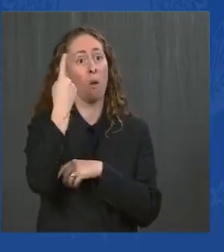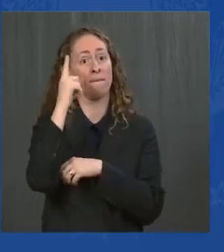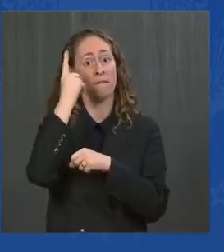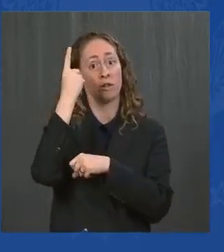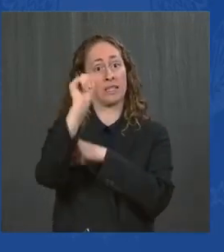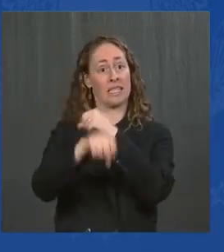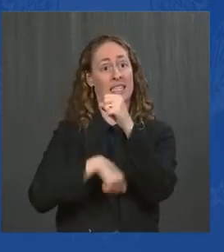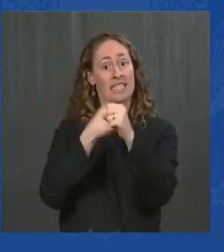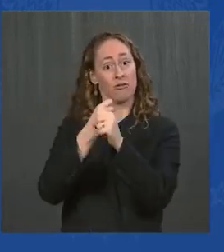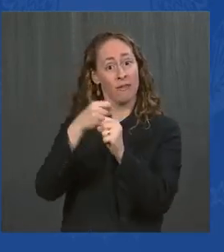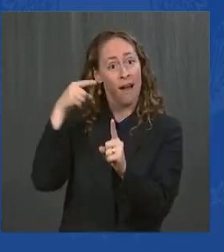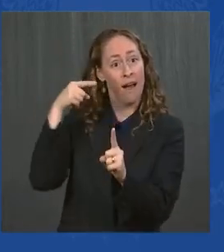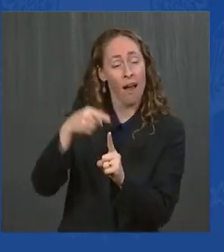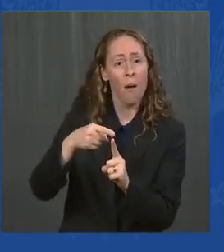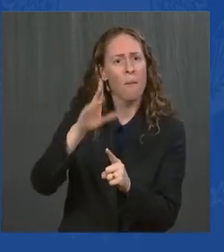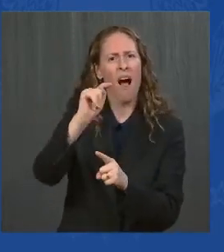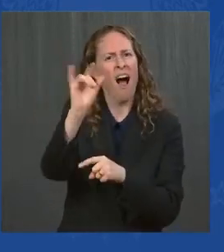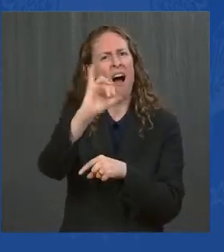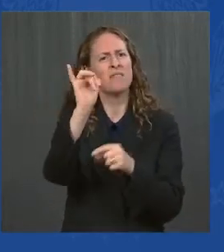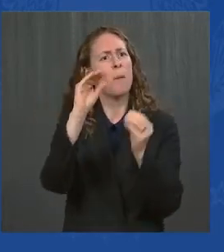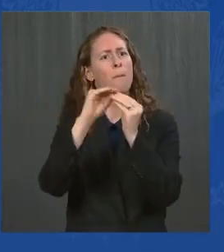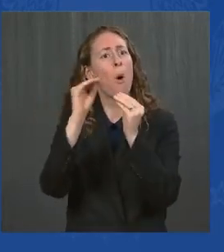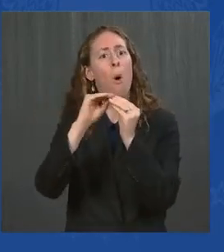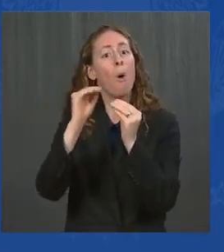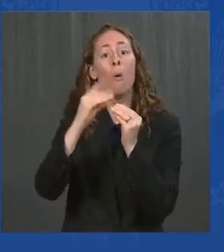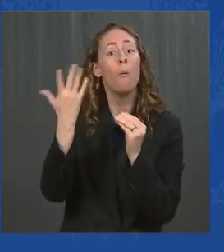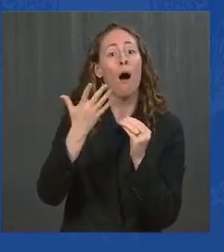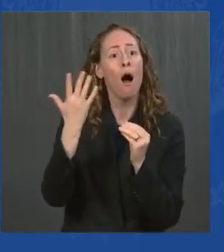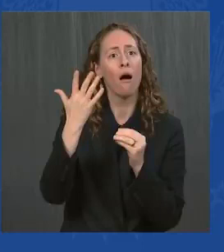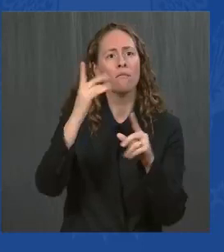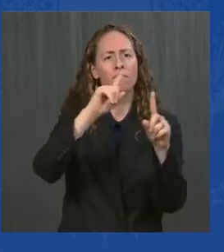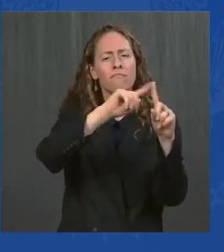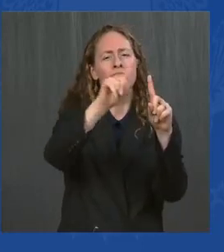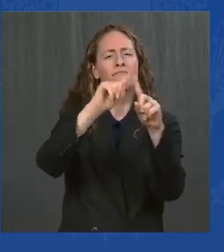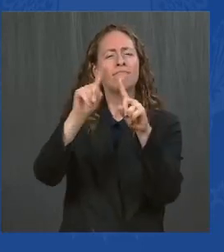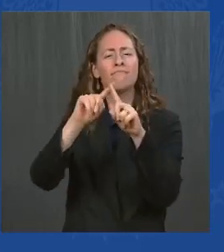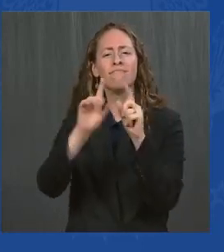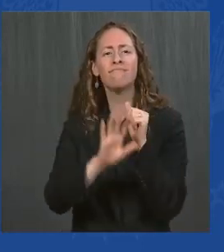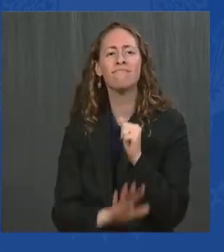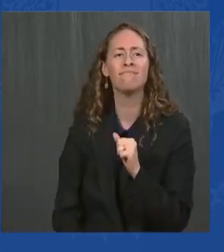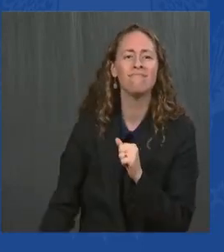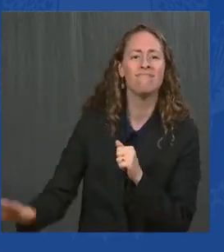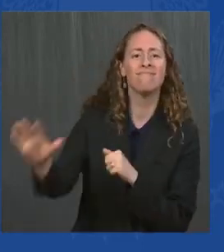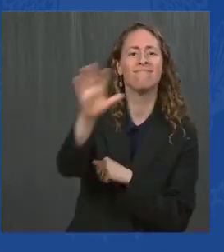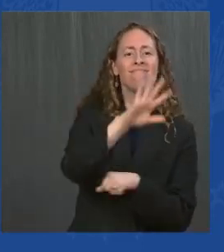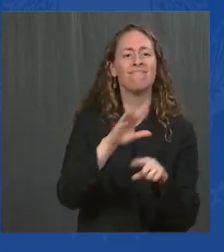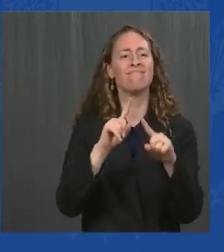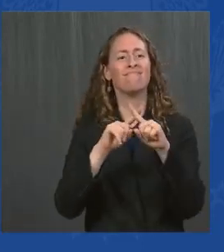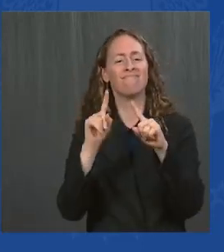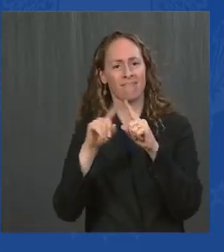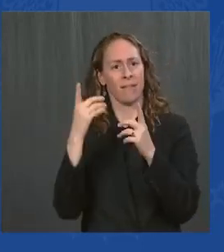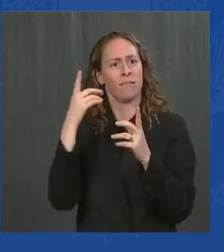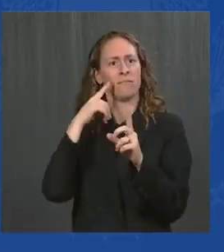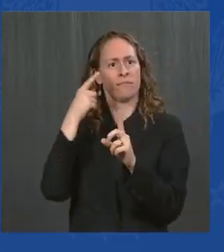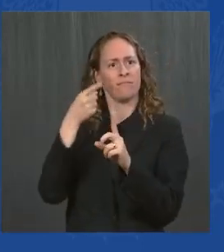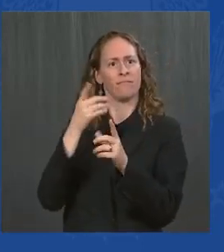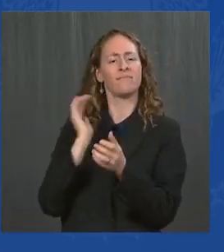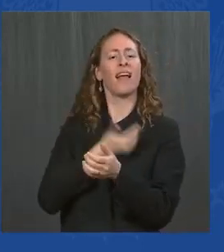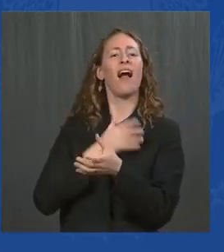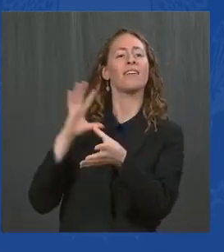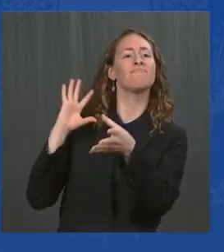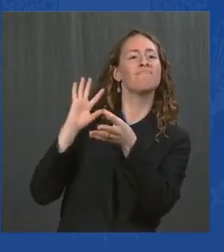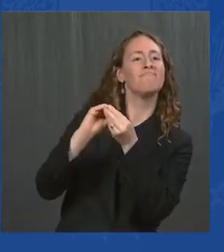we've added jobs in every single one of my first 7 job reports, and wages are going up. Some